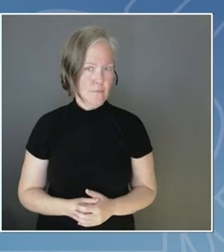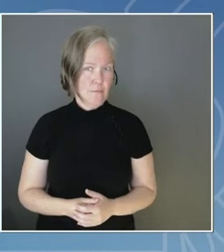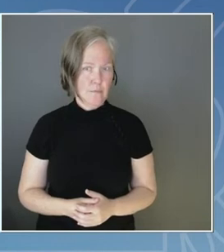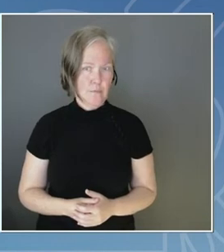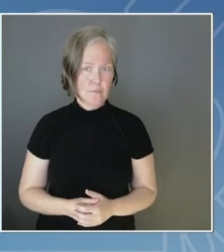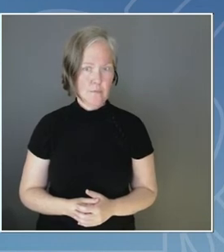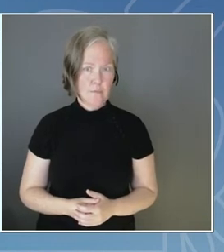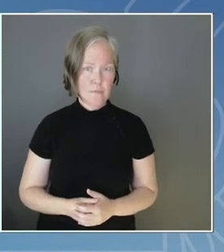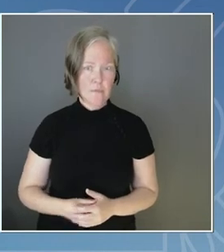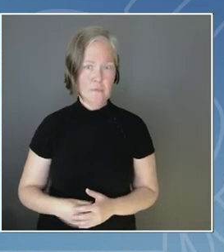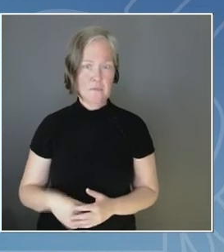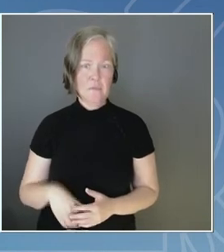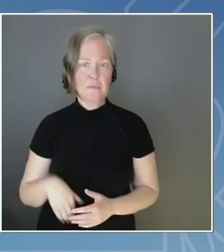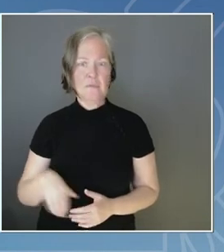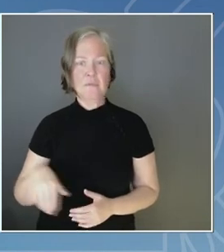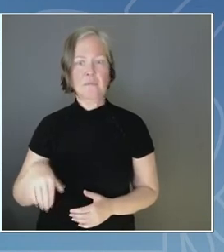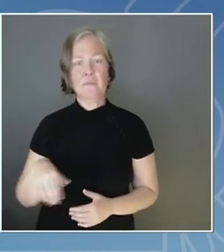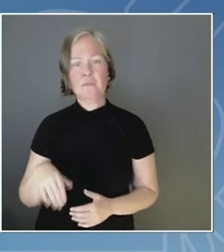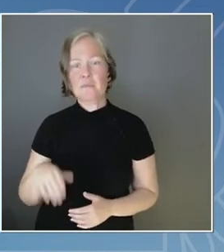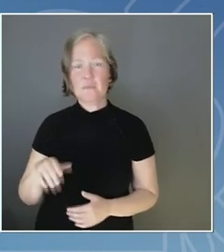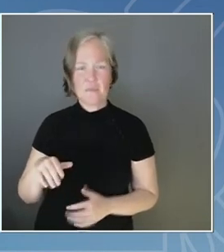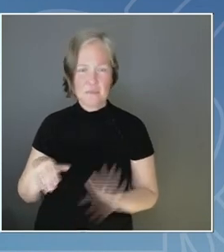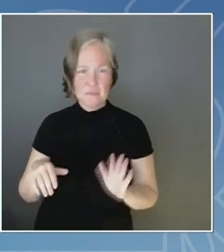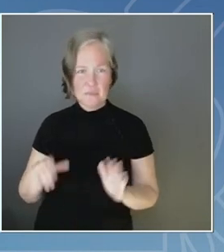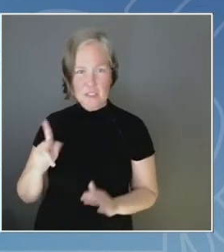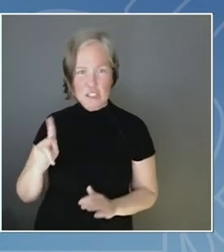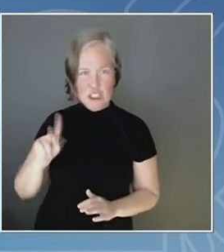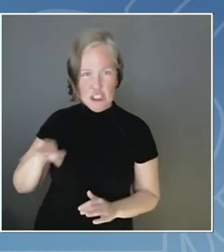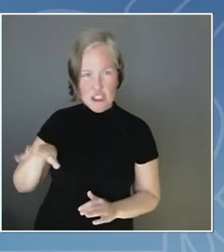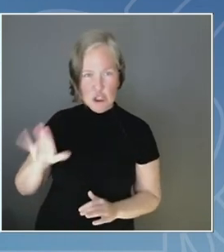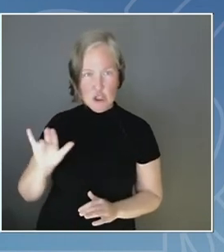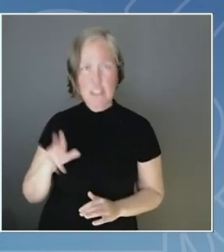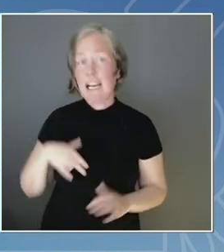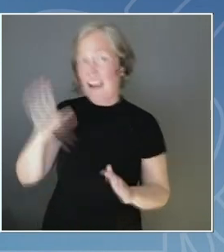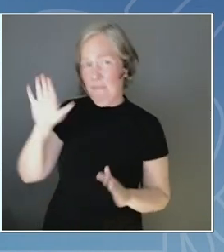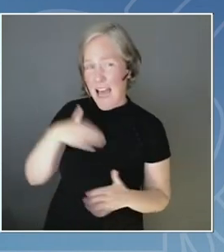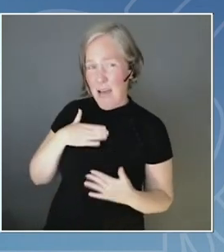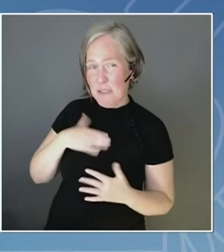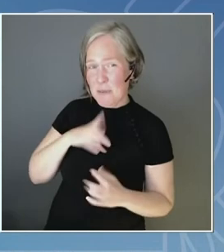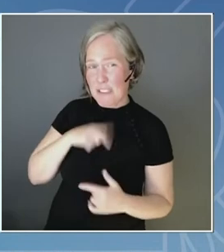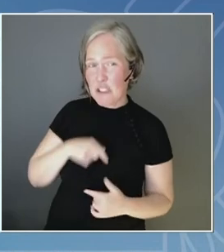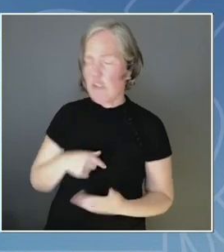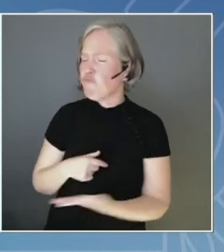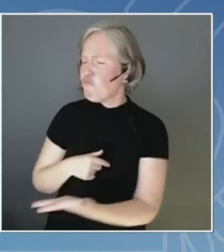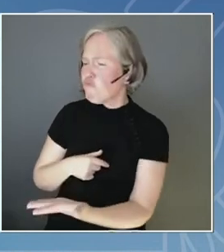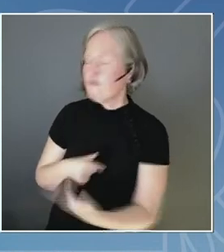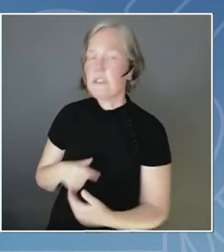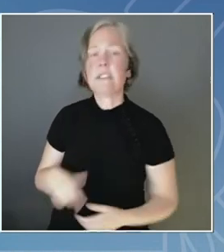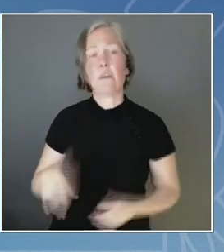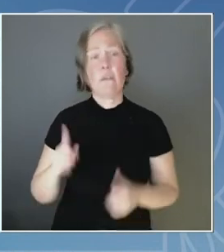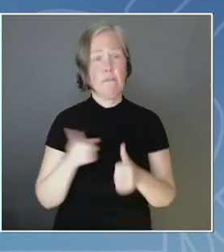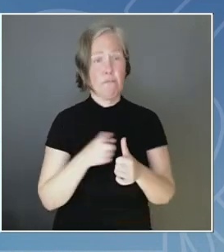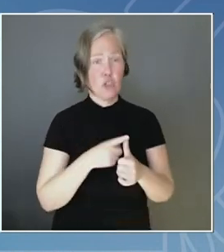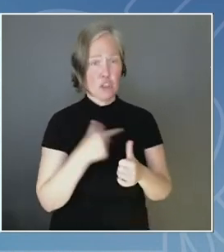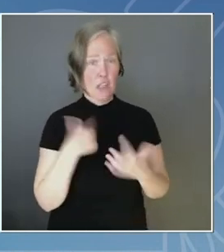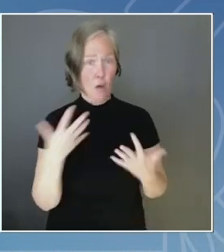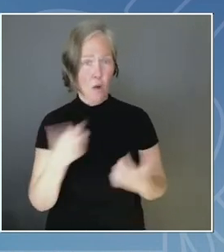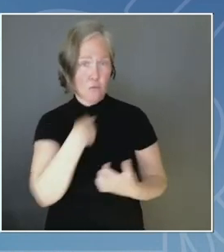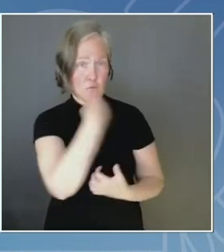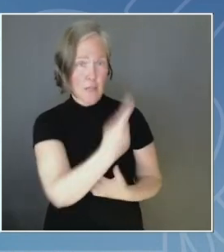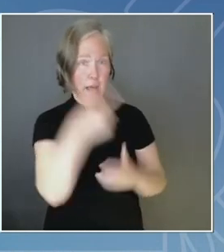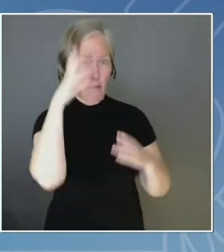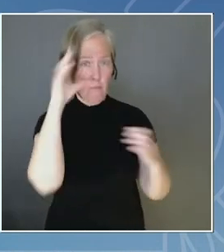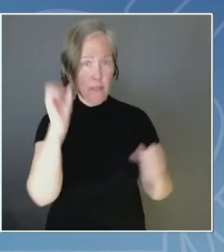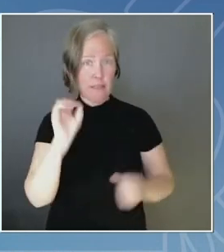I'd be happy to start, Richard. Please. So I would say, first off, to President Biden, we have such an